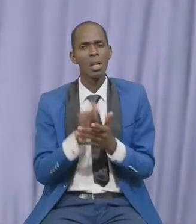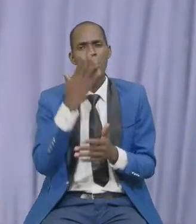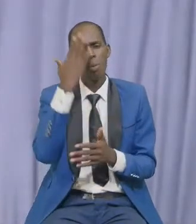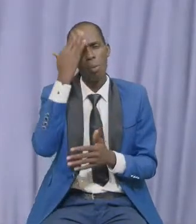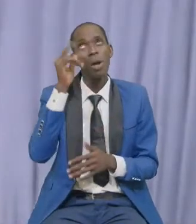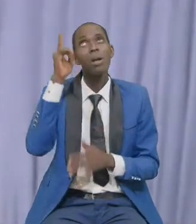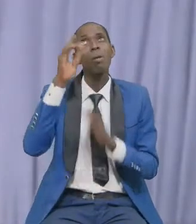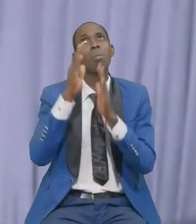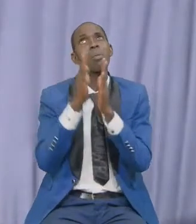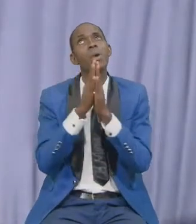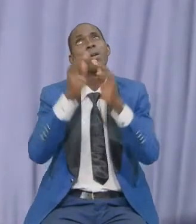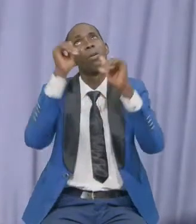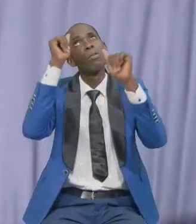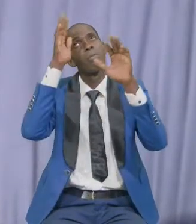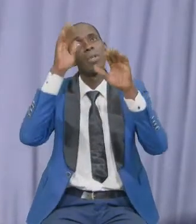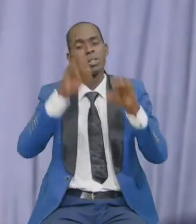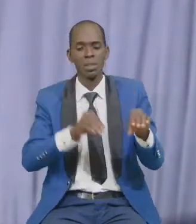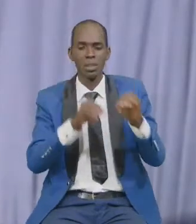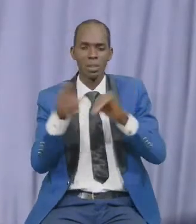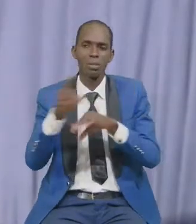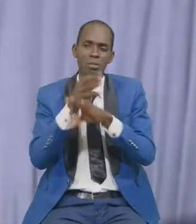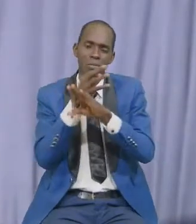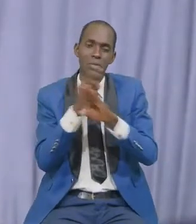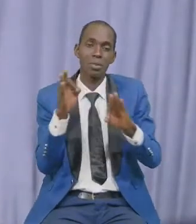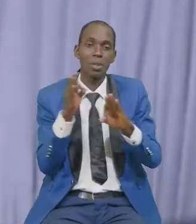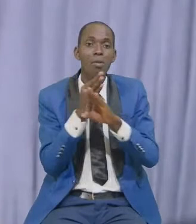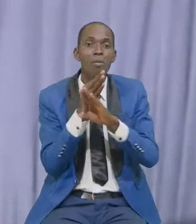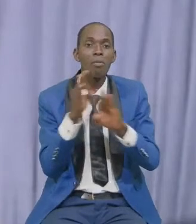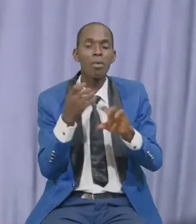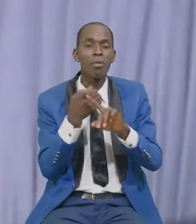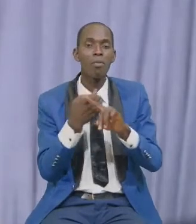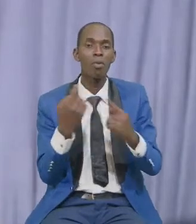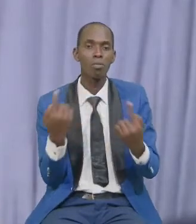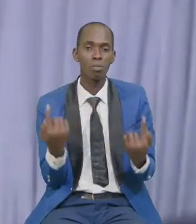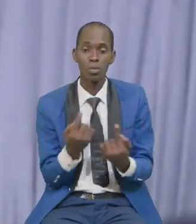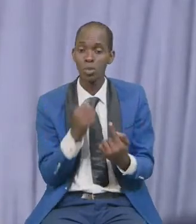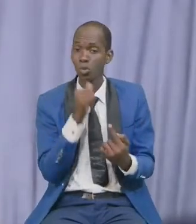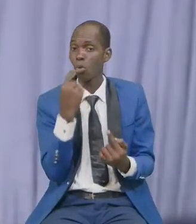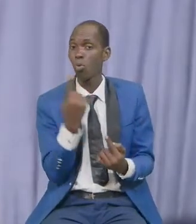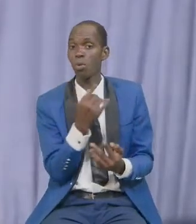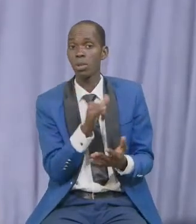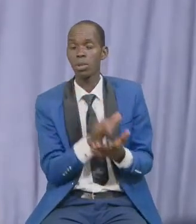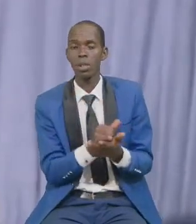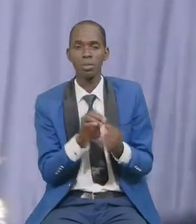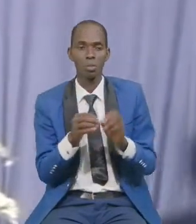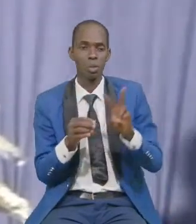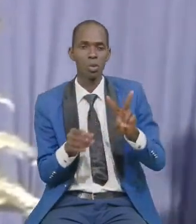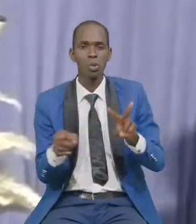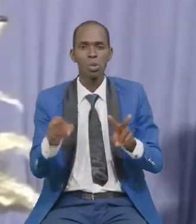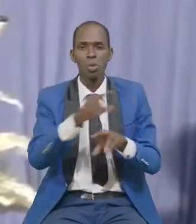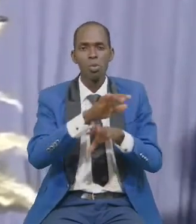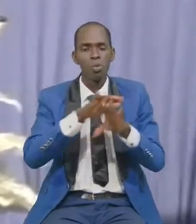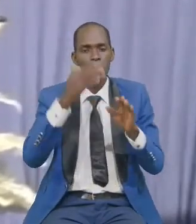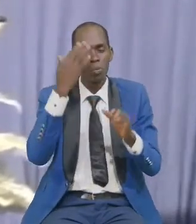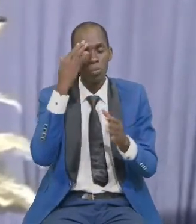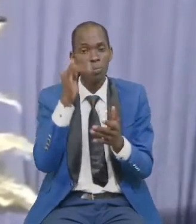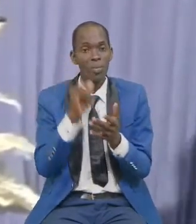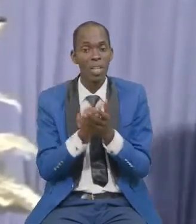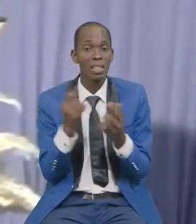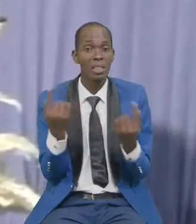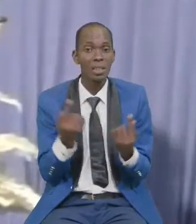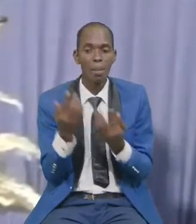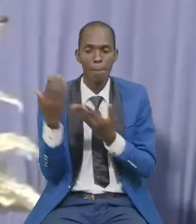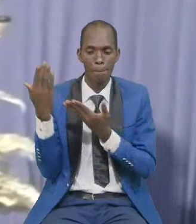them free. Free from sin. Not only that, number two, they didn't know that sin